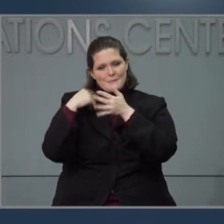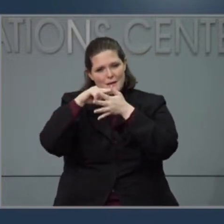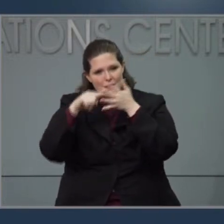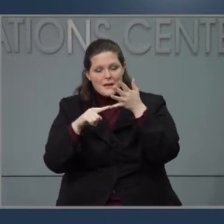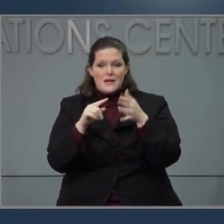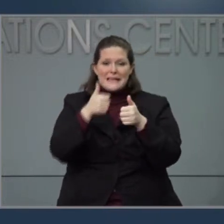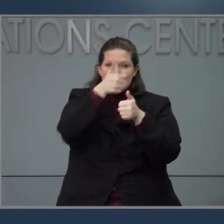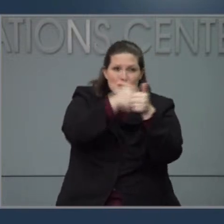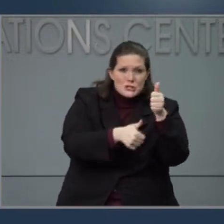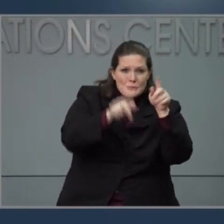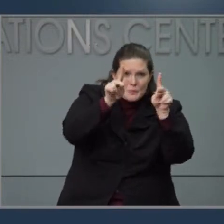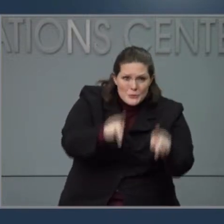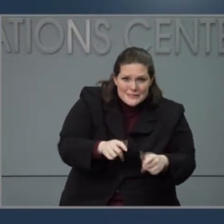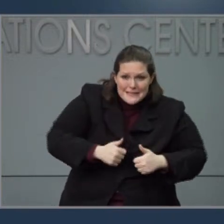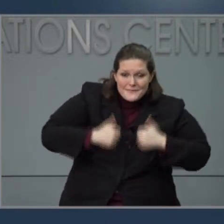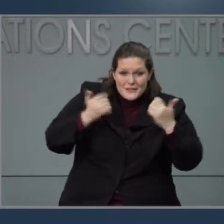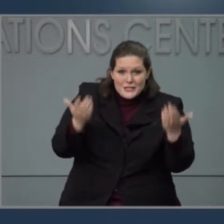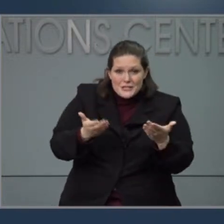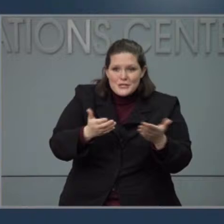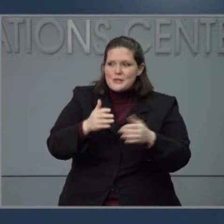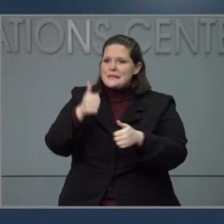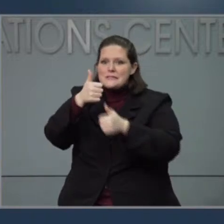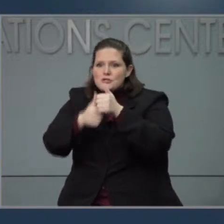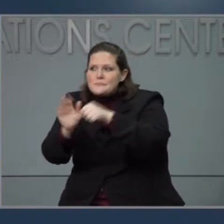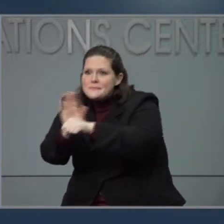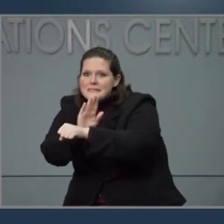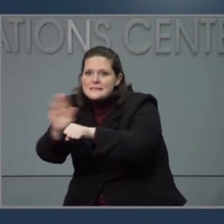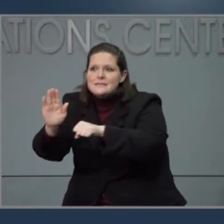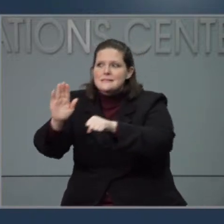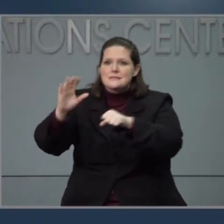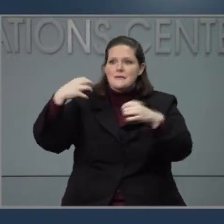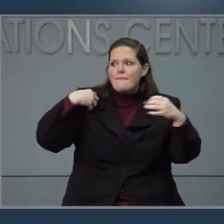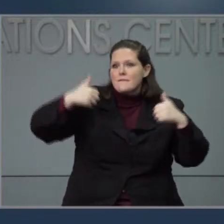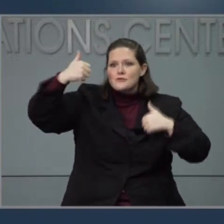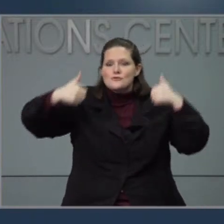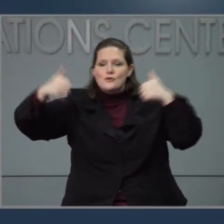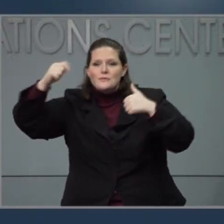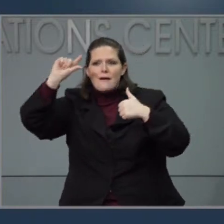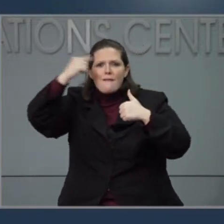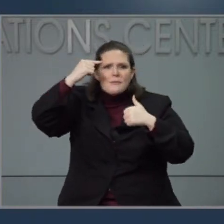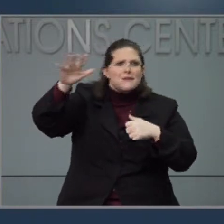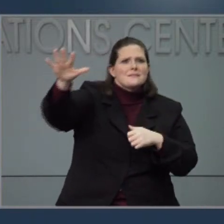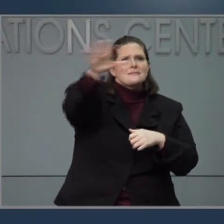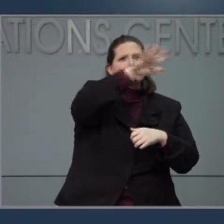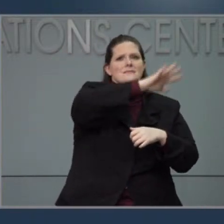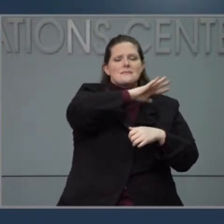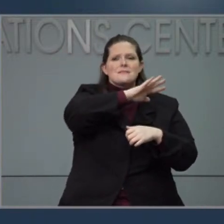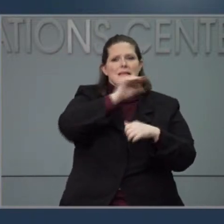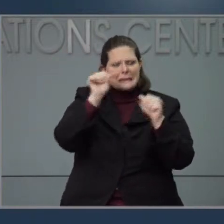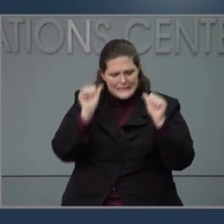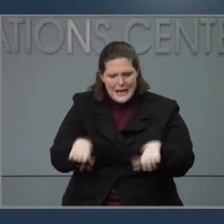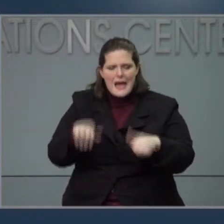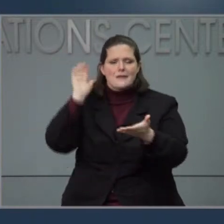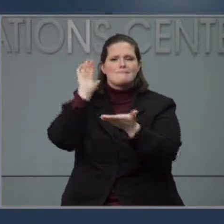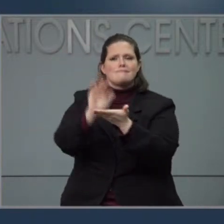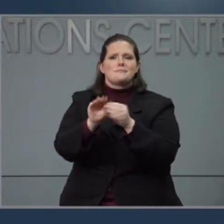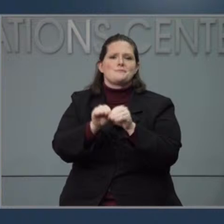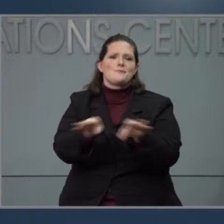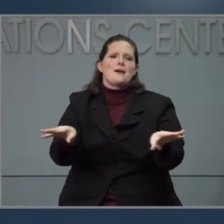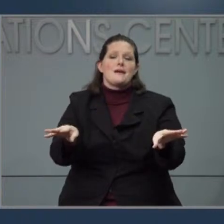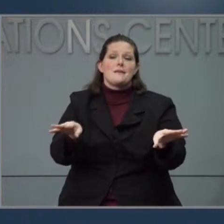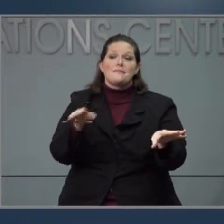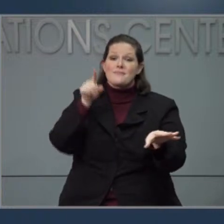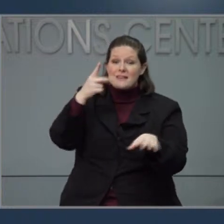business, each public official in each county. Red and orange counties need to do even more to slow the spread of COVID-19